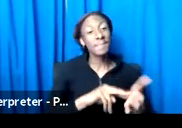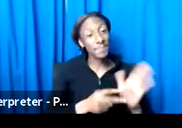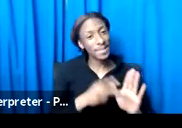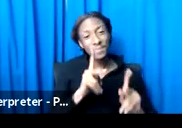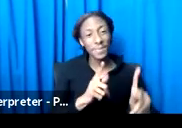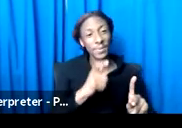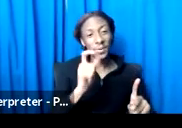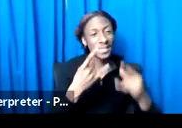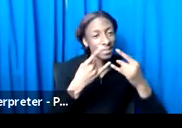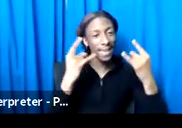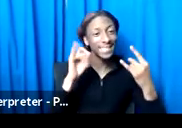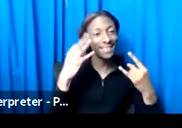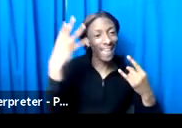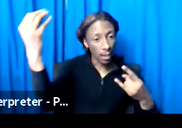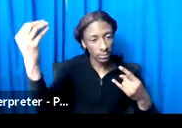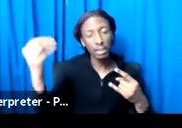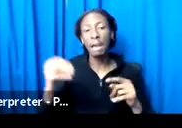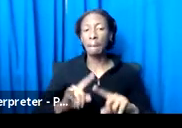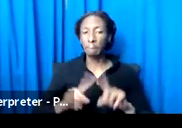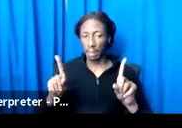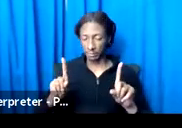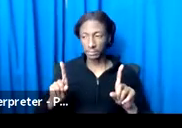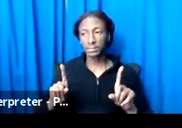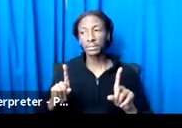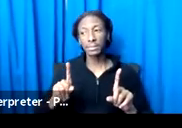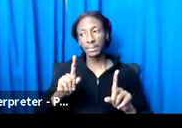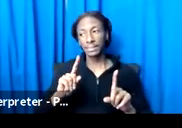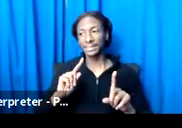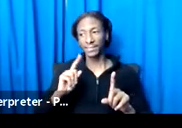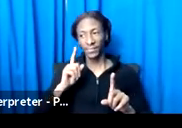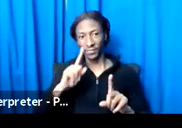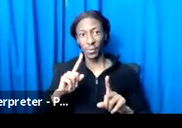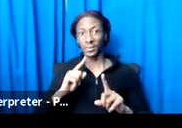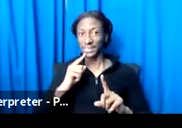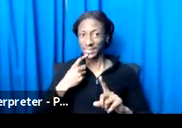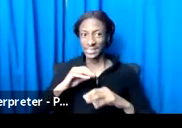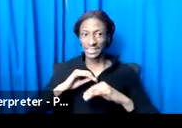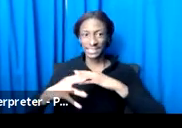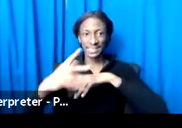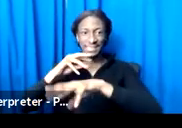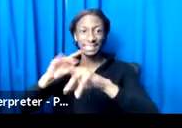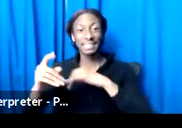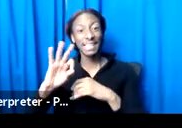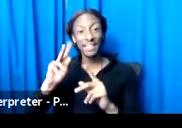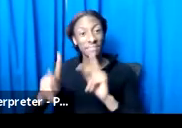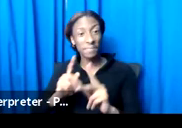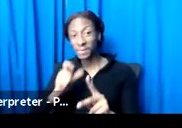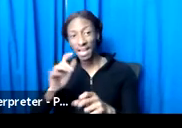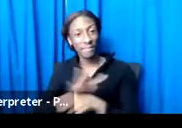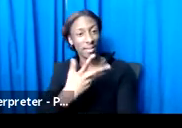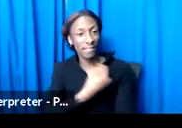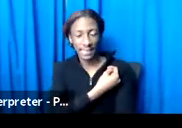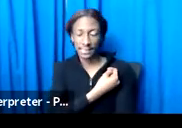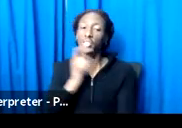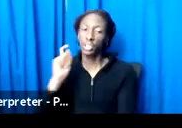when outdoors. However, particularly in areas of substantial to high transmission, people who are not fully vaccinated are encouraged to wear a